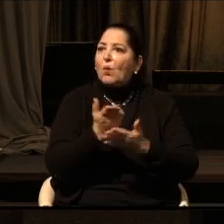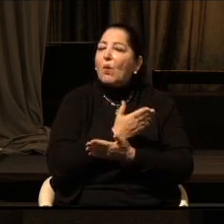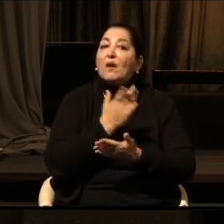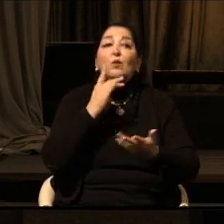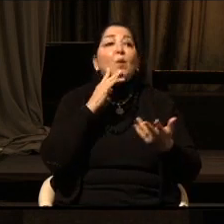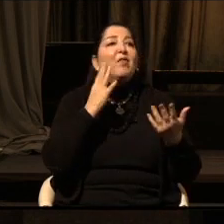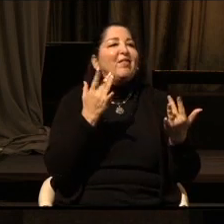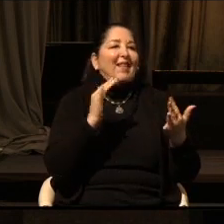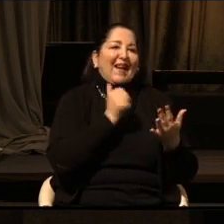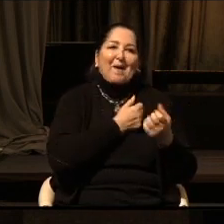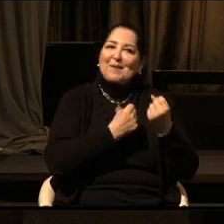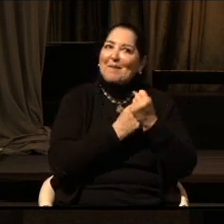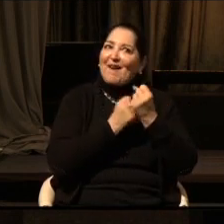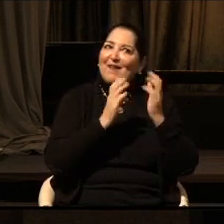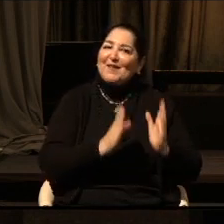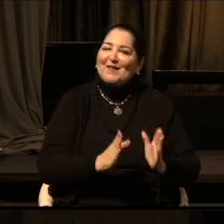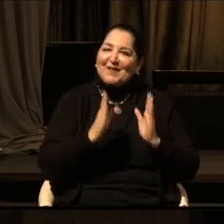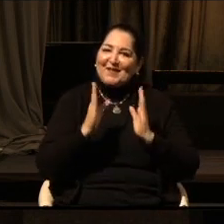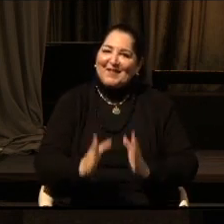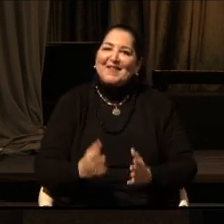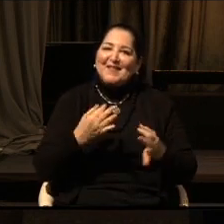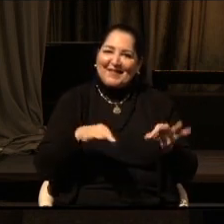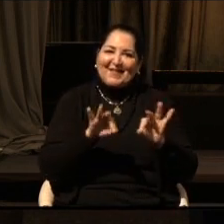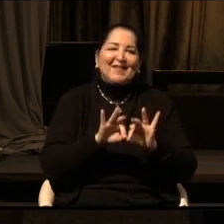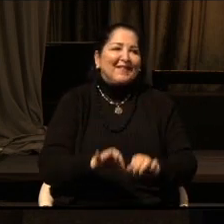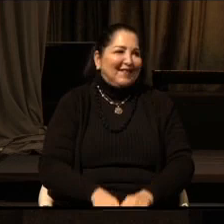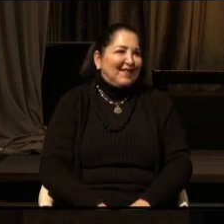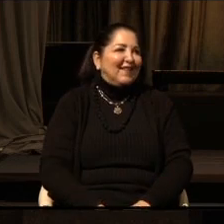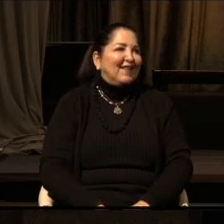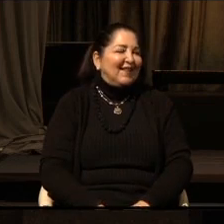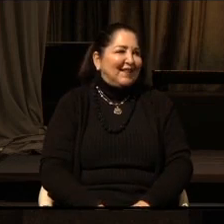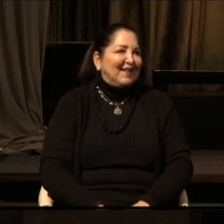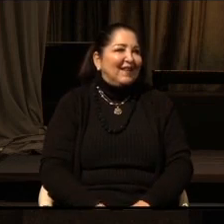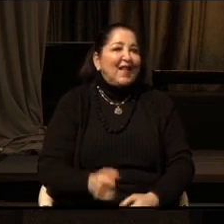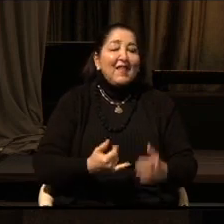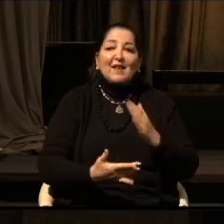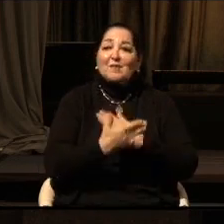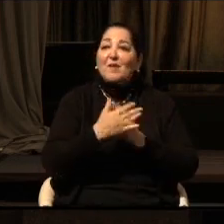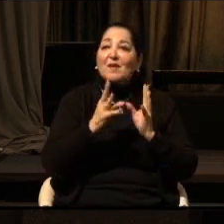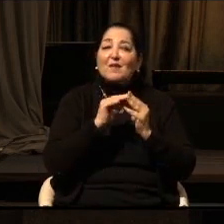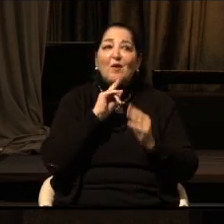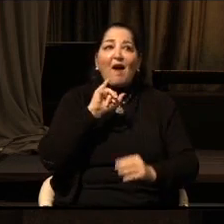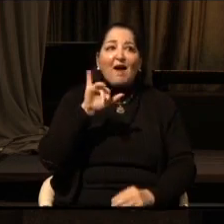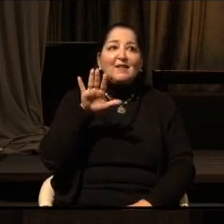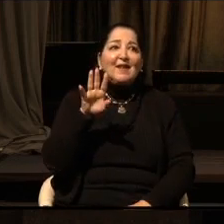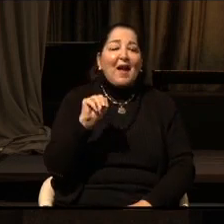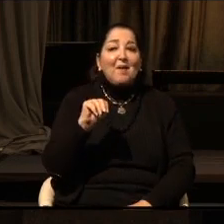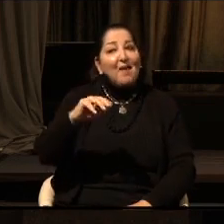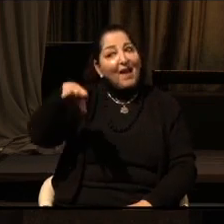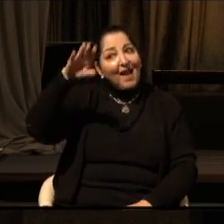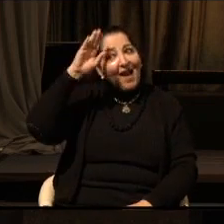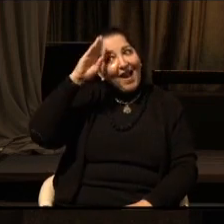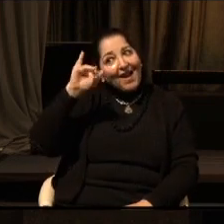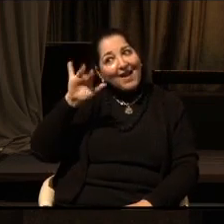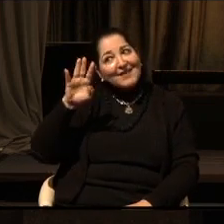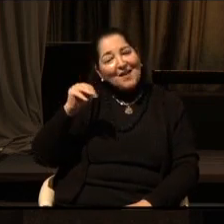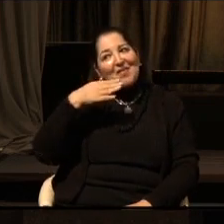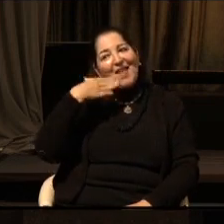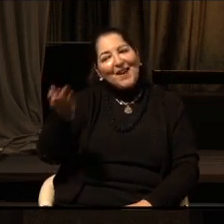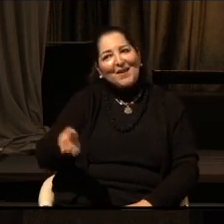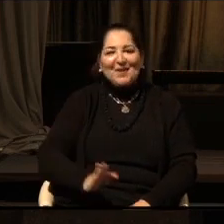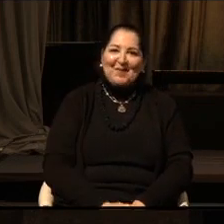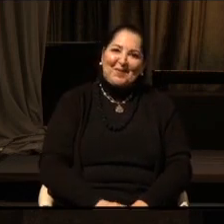our sponsors. The sponsors of this morning's sessions are ICM. Hey, ICM, thank